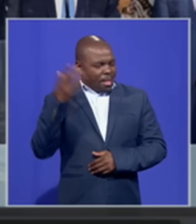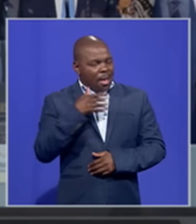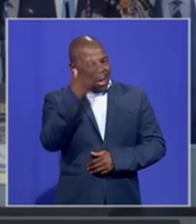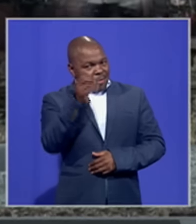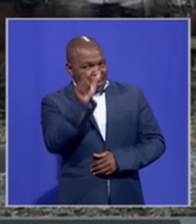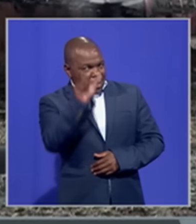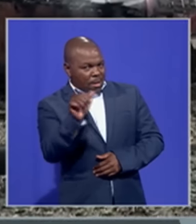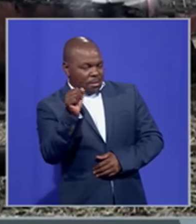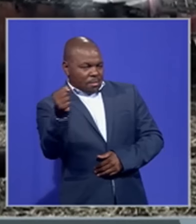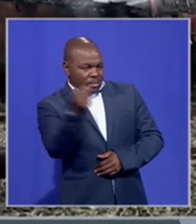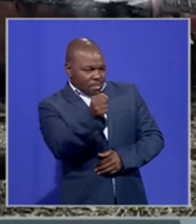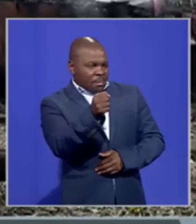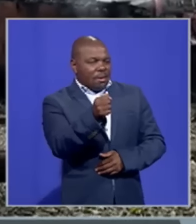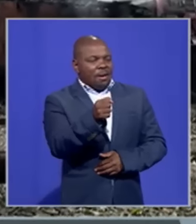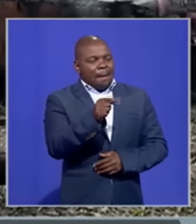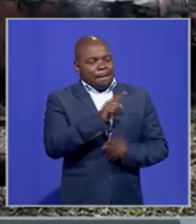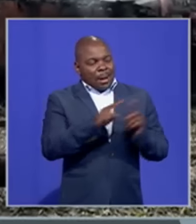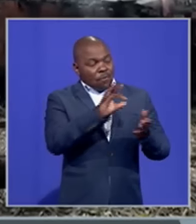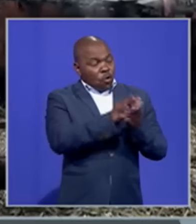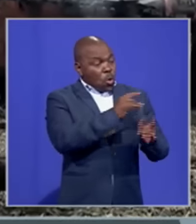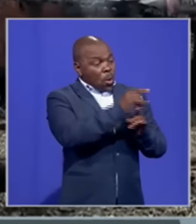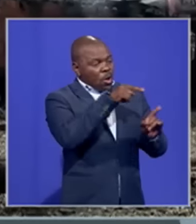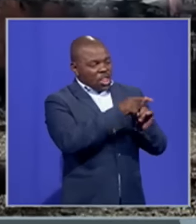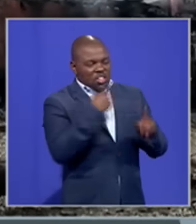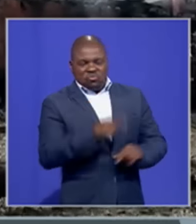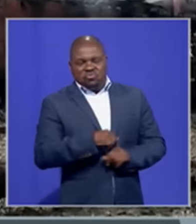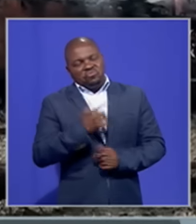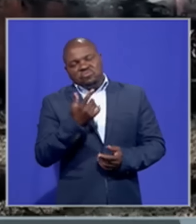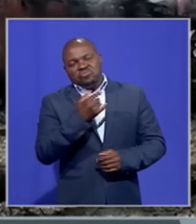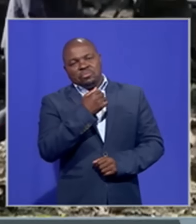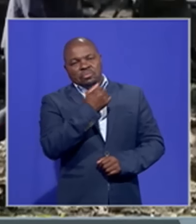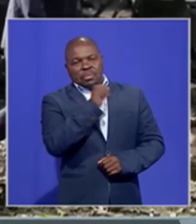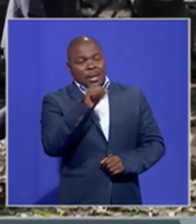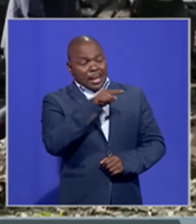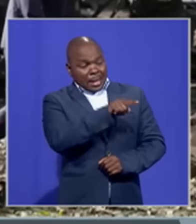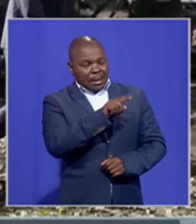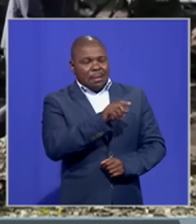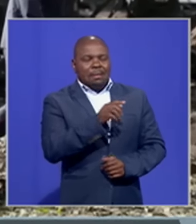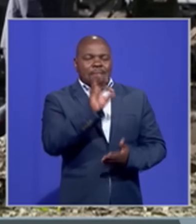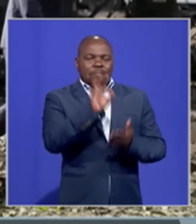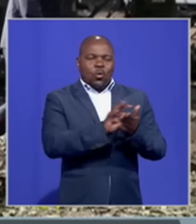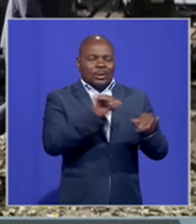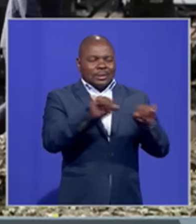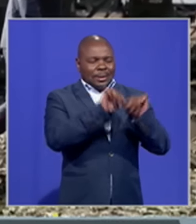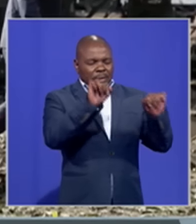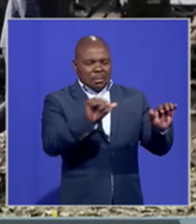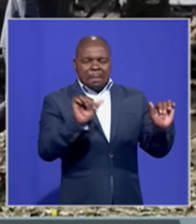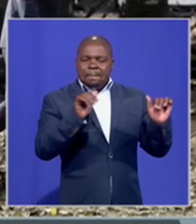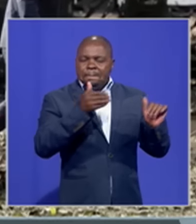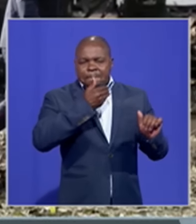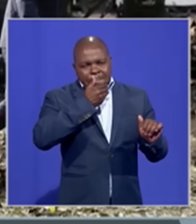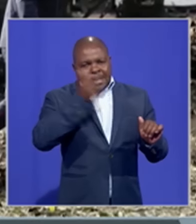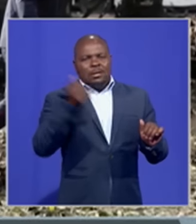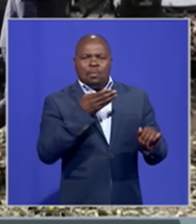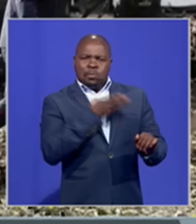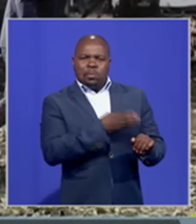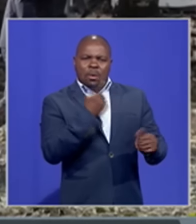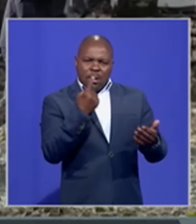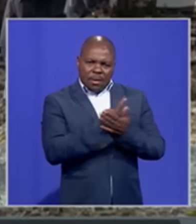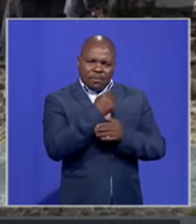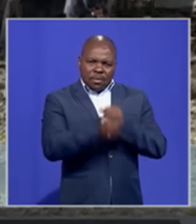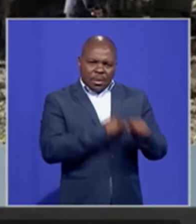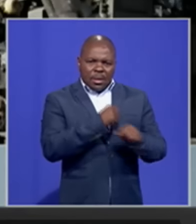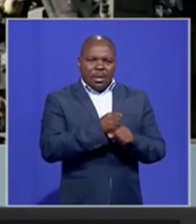they rejected the electoral outcomes. Venezuela runs one of the best electoral systems in the country, and in fact, almost every year they've